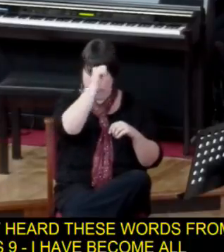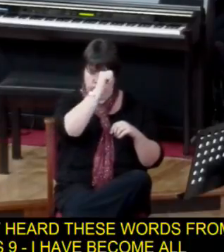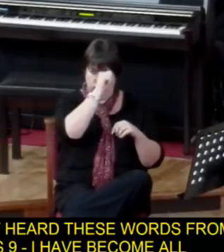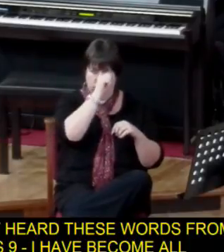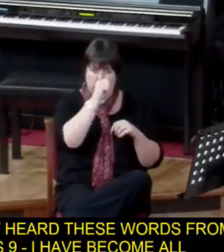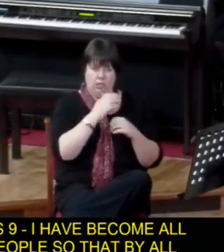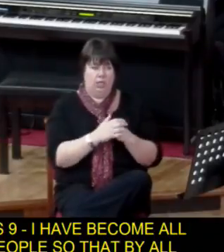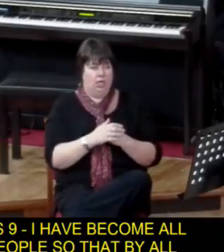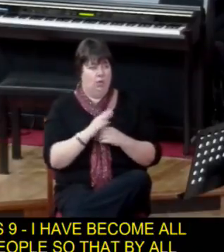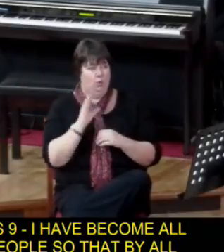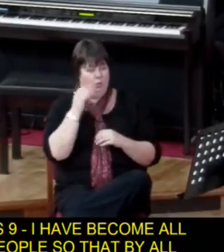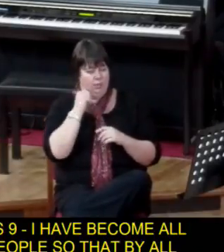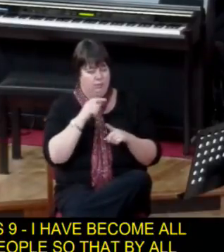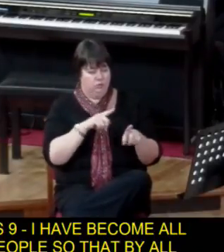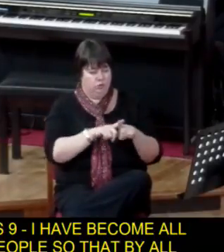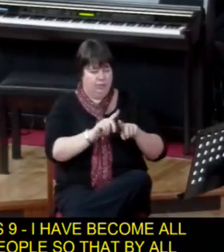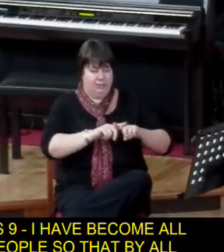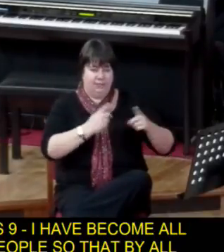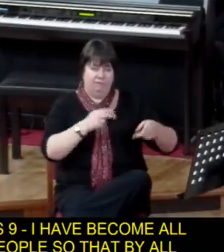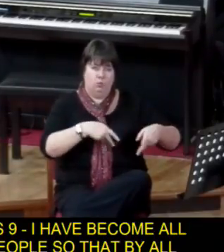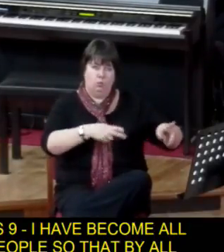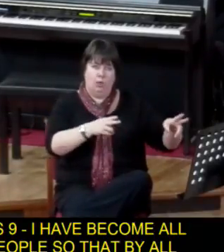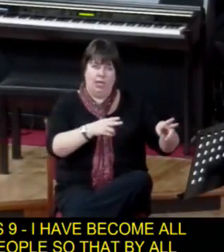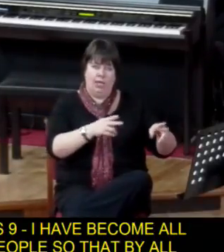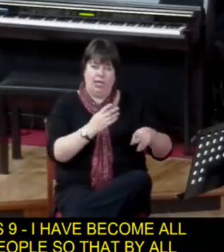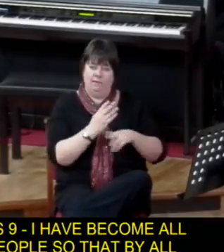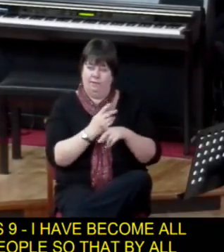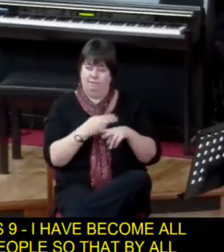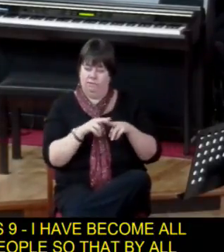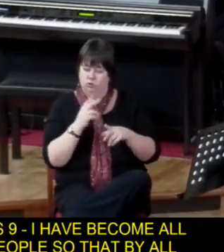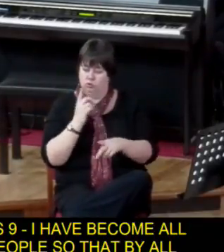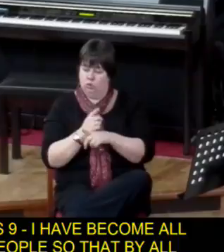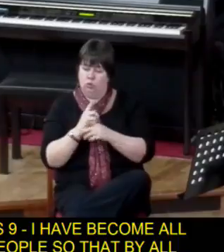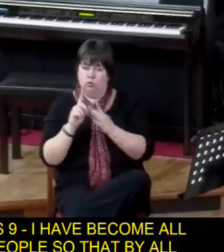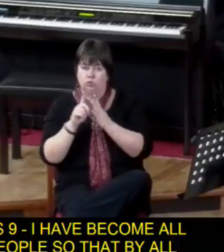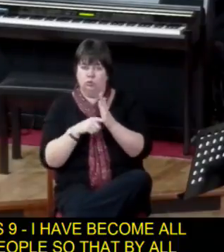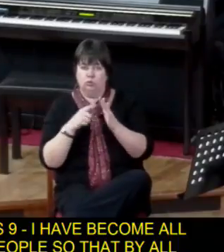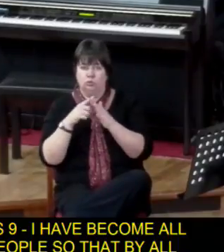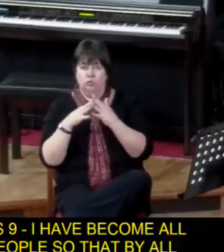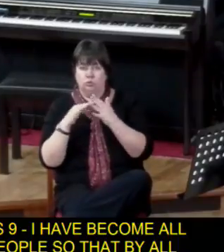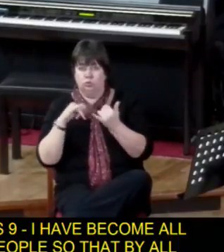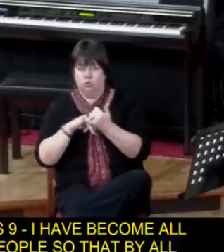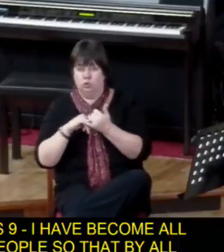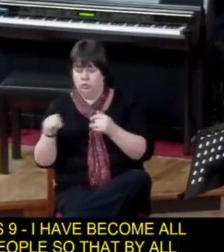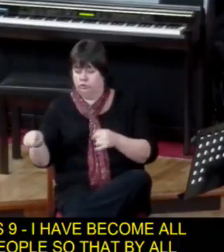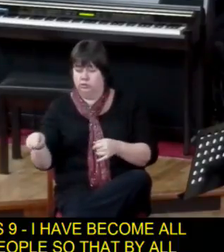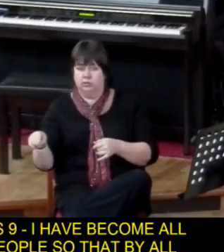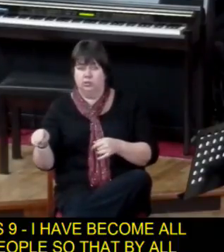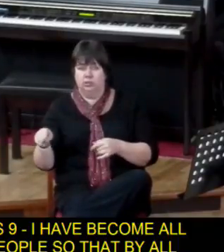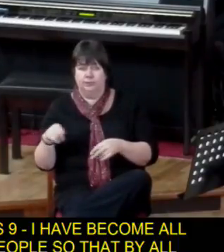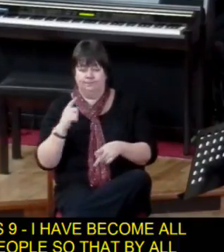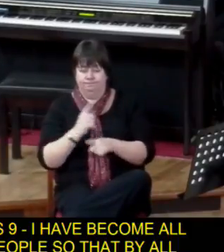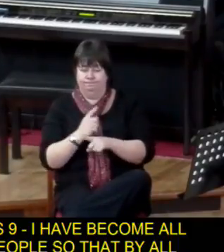very different tack than if he was speaking to his fellow Jews who were schooled in the Scriptures.